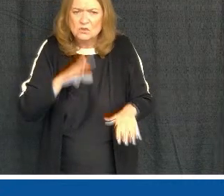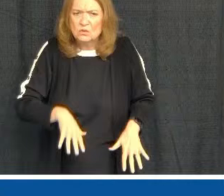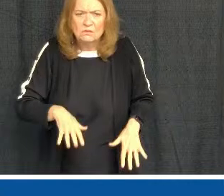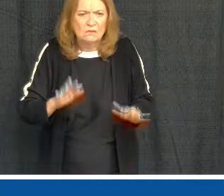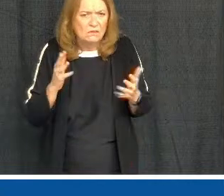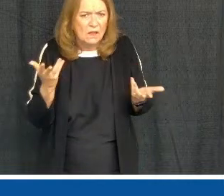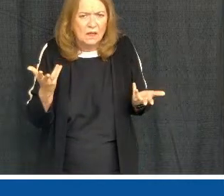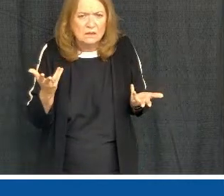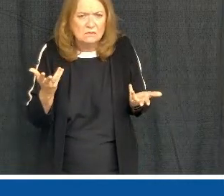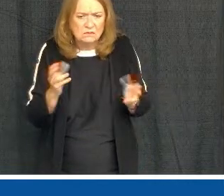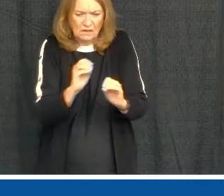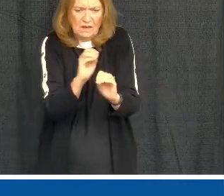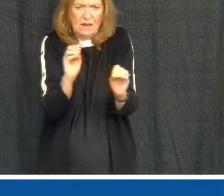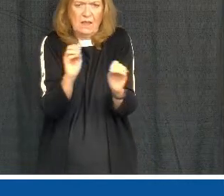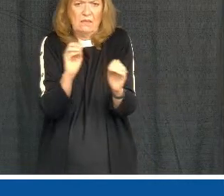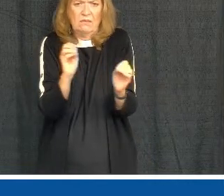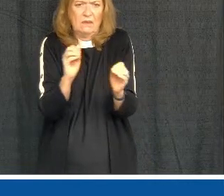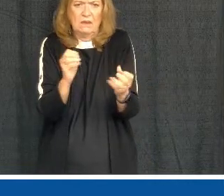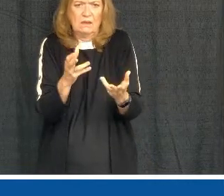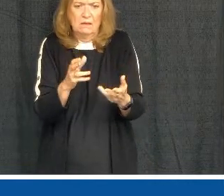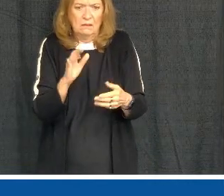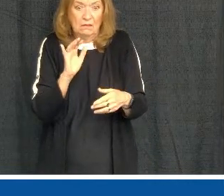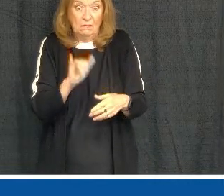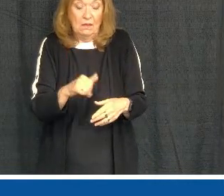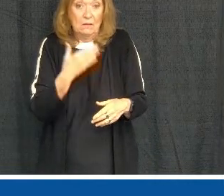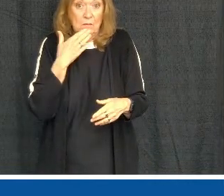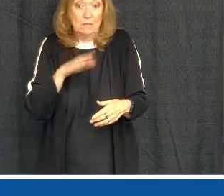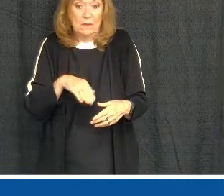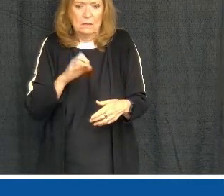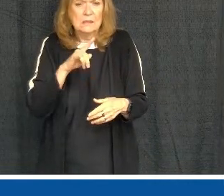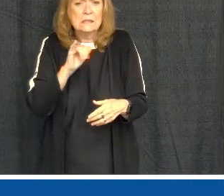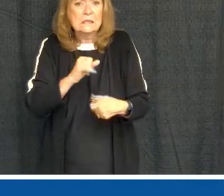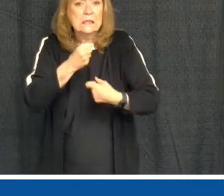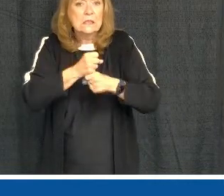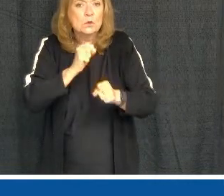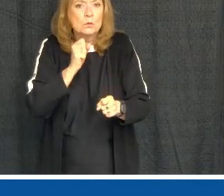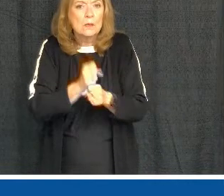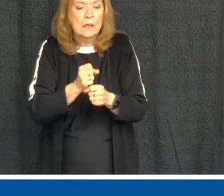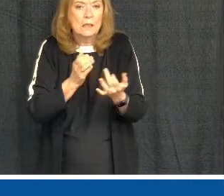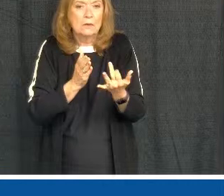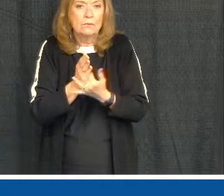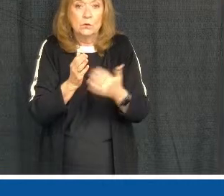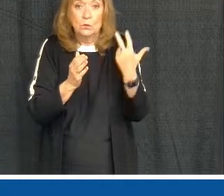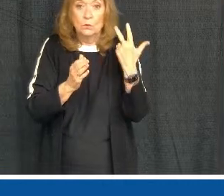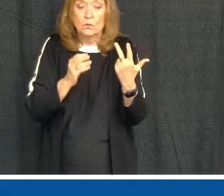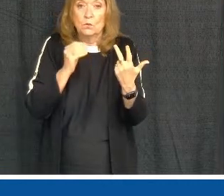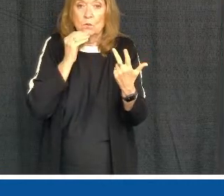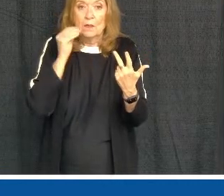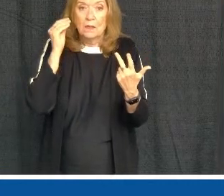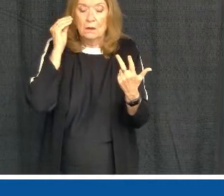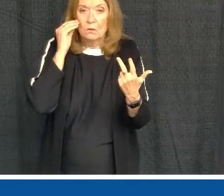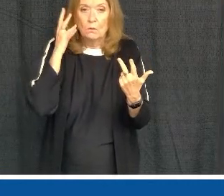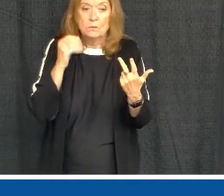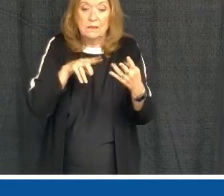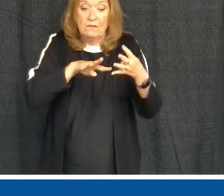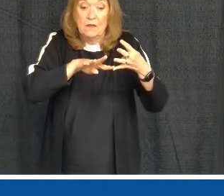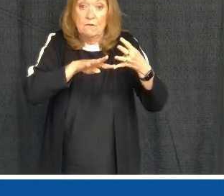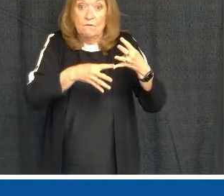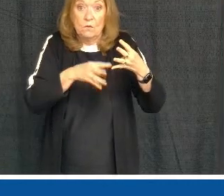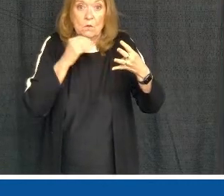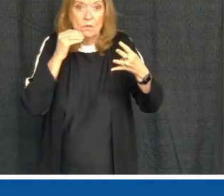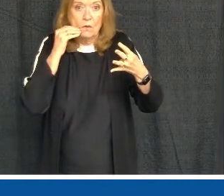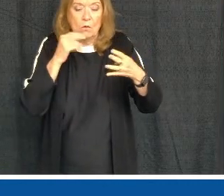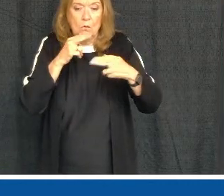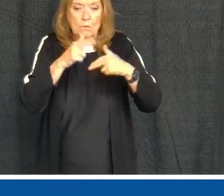flooding magnitude that the city created by 3 homes and then a 4th home that was built in a